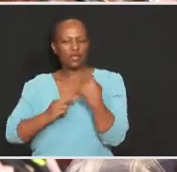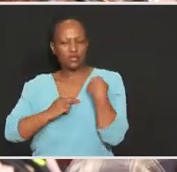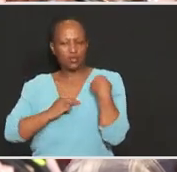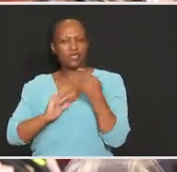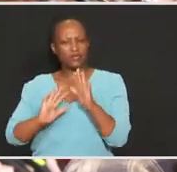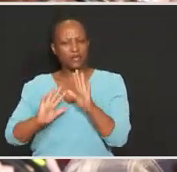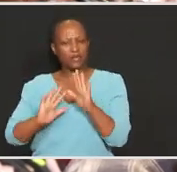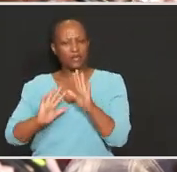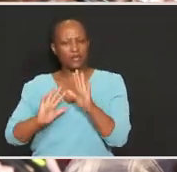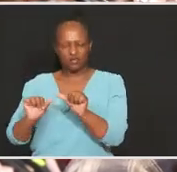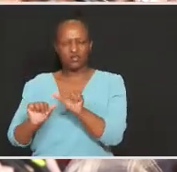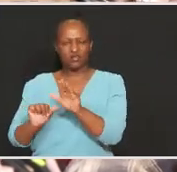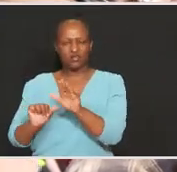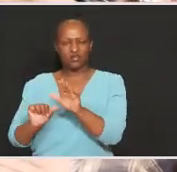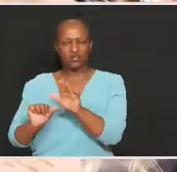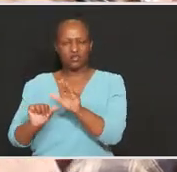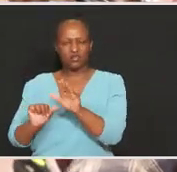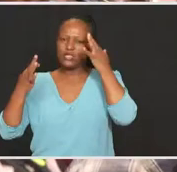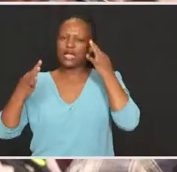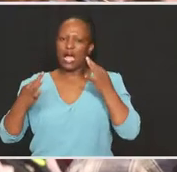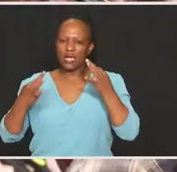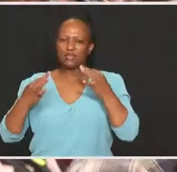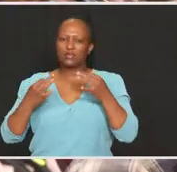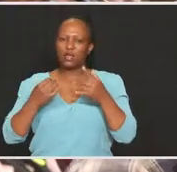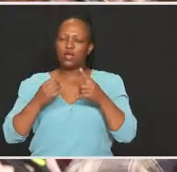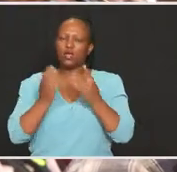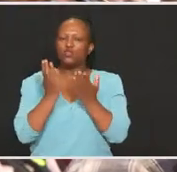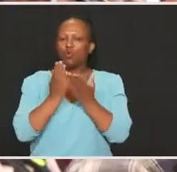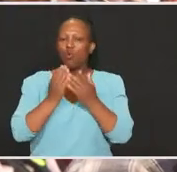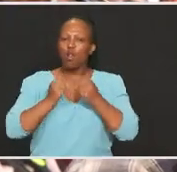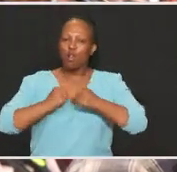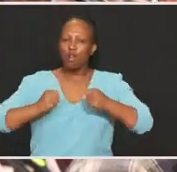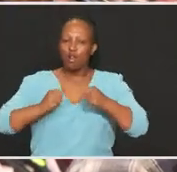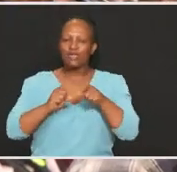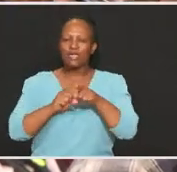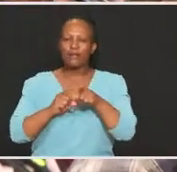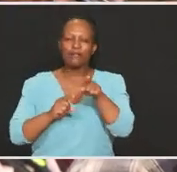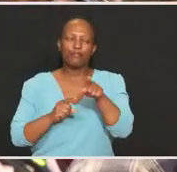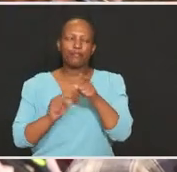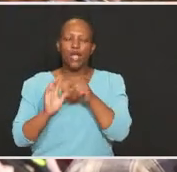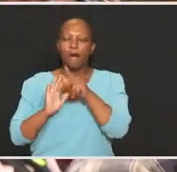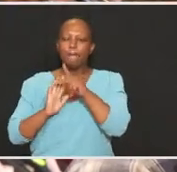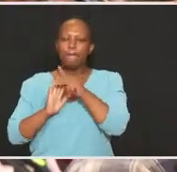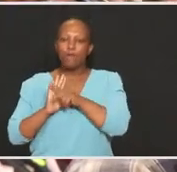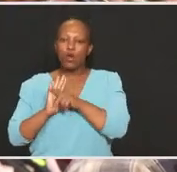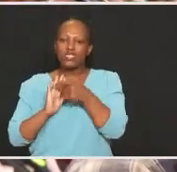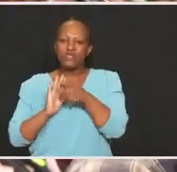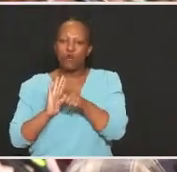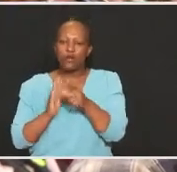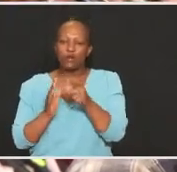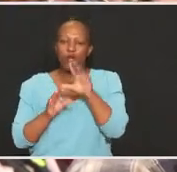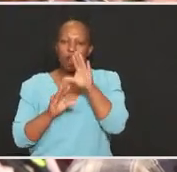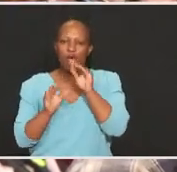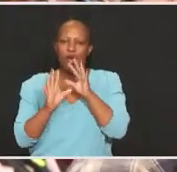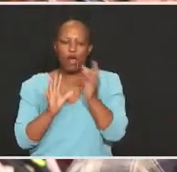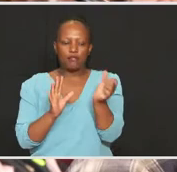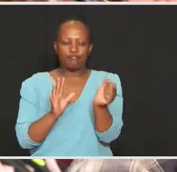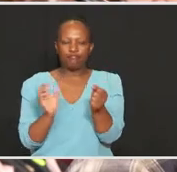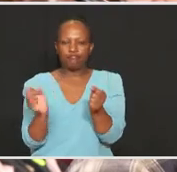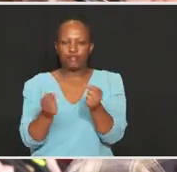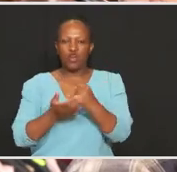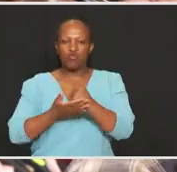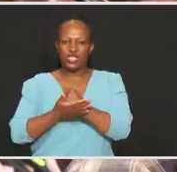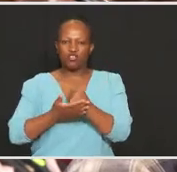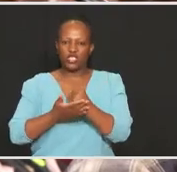capacity and then also the admission policy there was a lot of references already today about